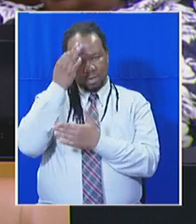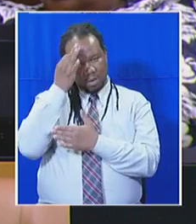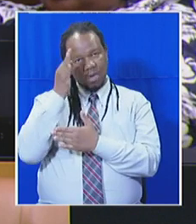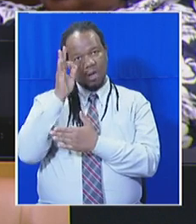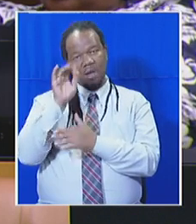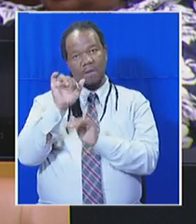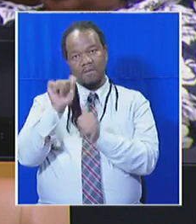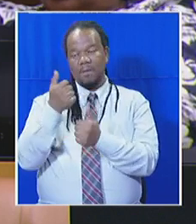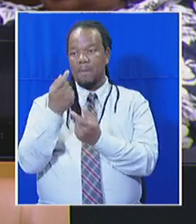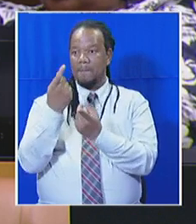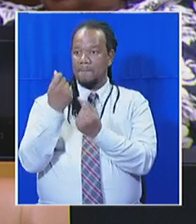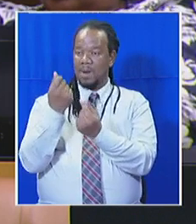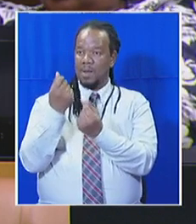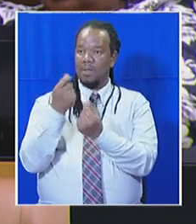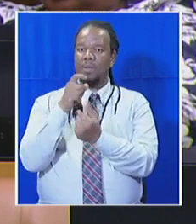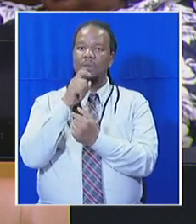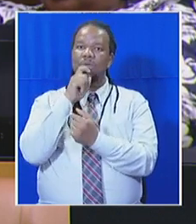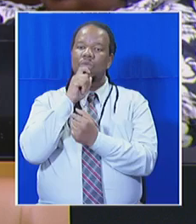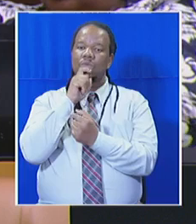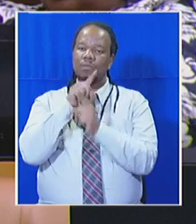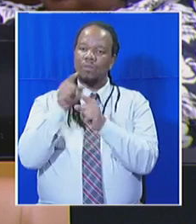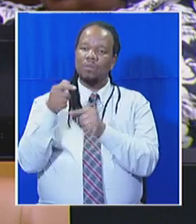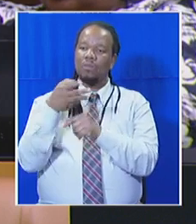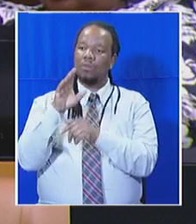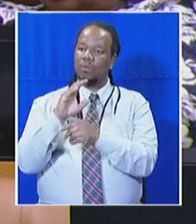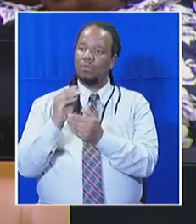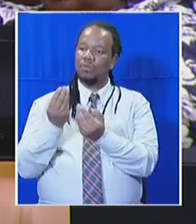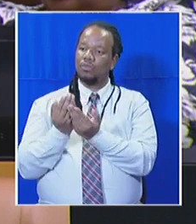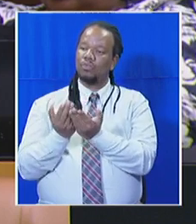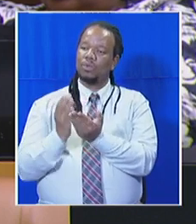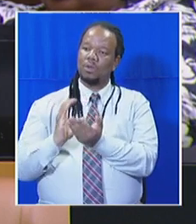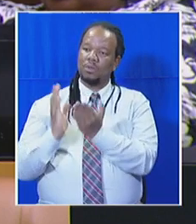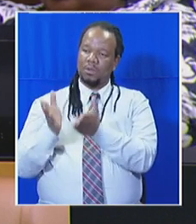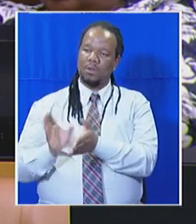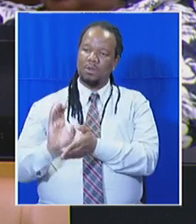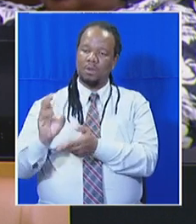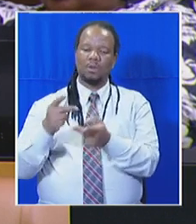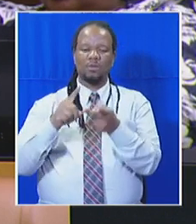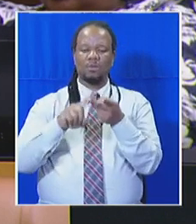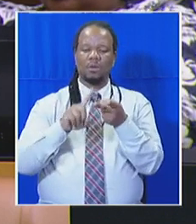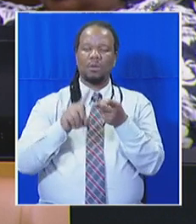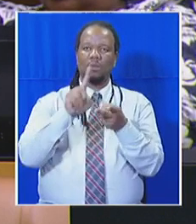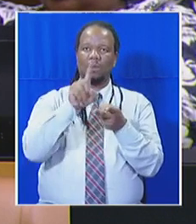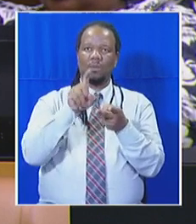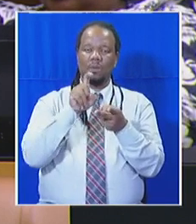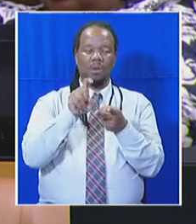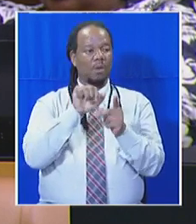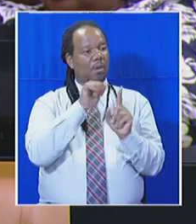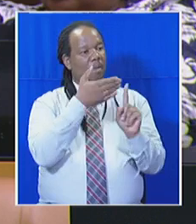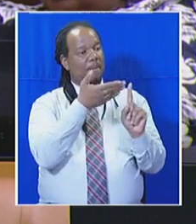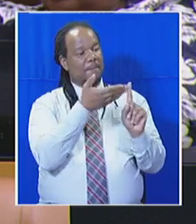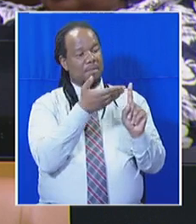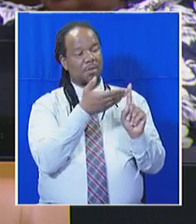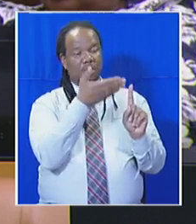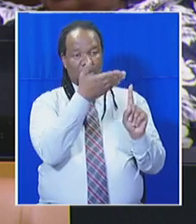value for money invested in the students? Secondly, I would like to know whether the minister will